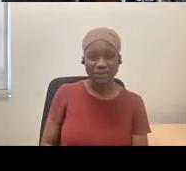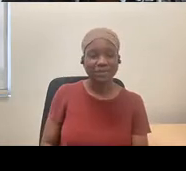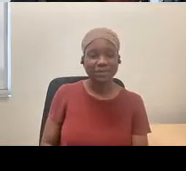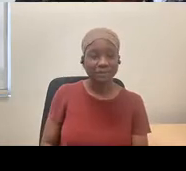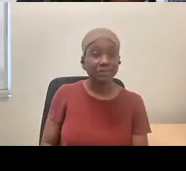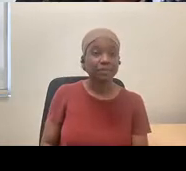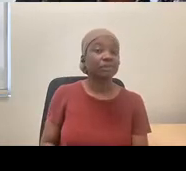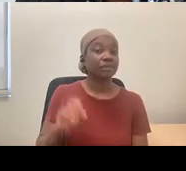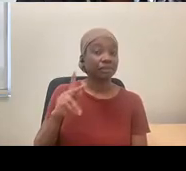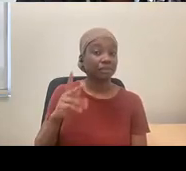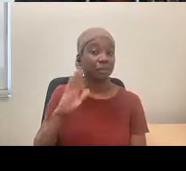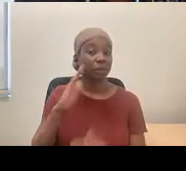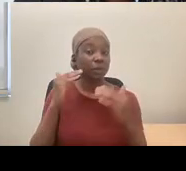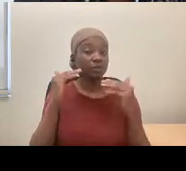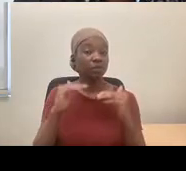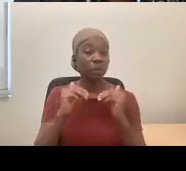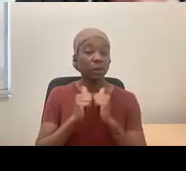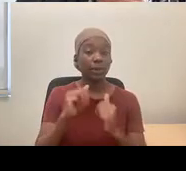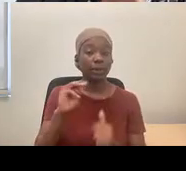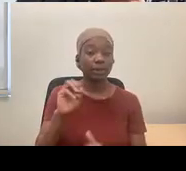Okay, so we're going to move into metadata.